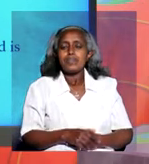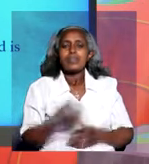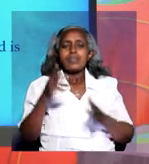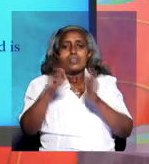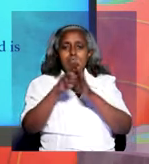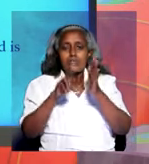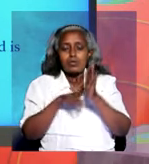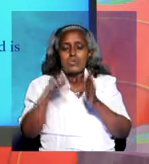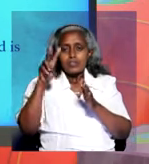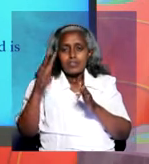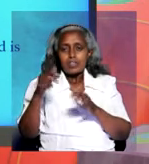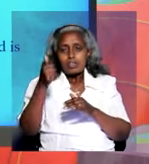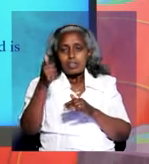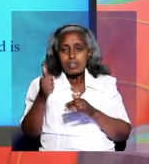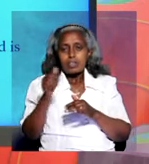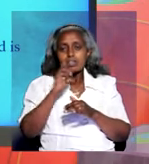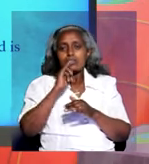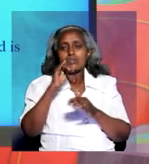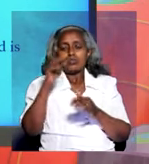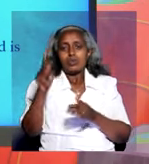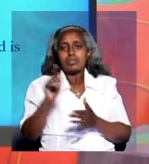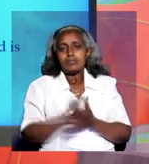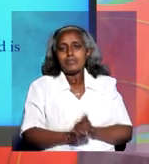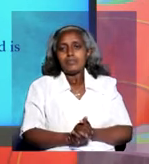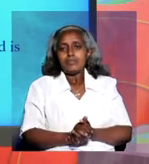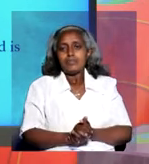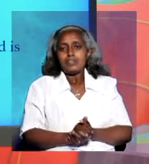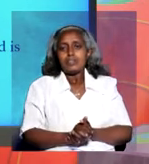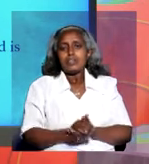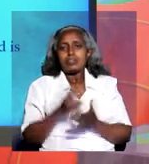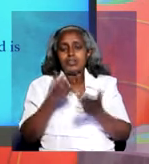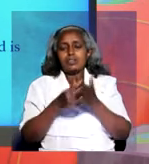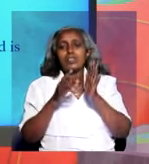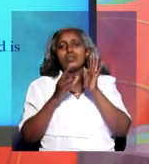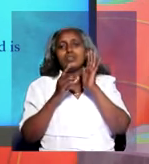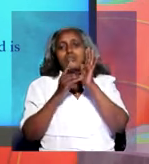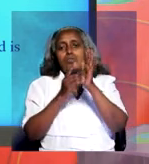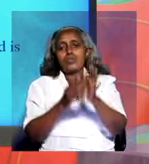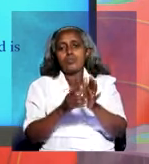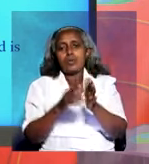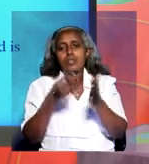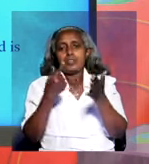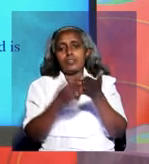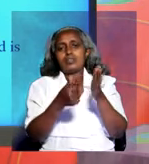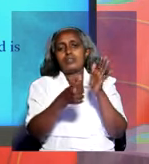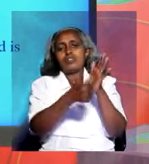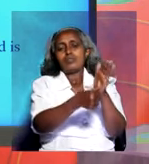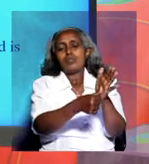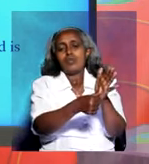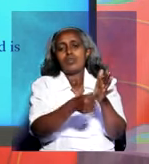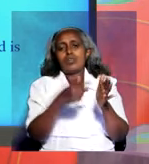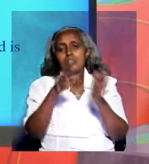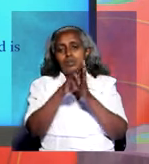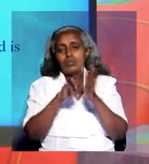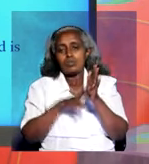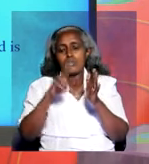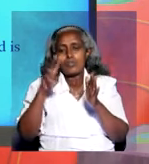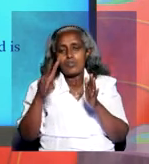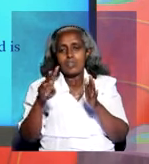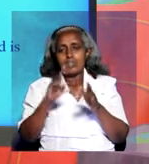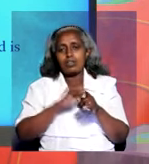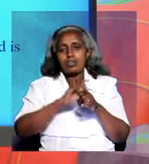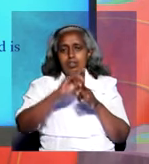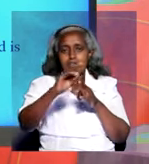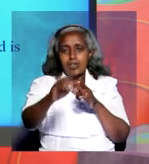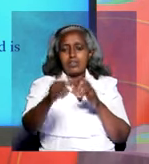unit vector along vector A is this one, and it is denoted by this symbol. The unit vector along